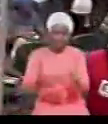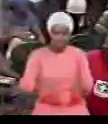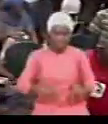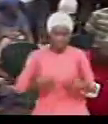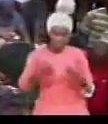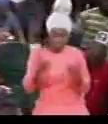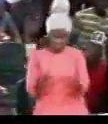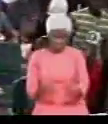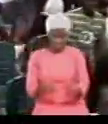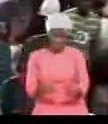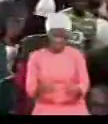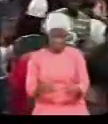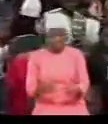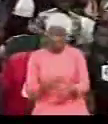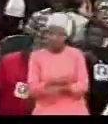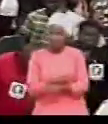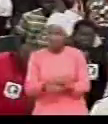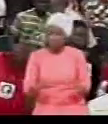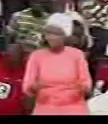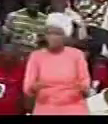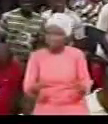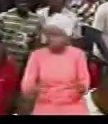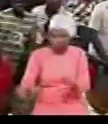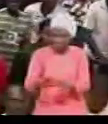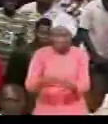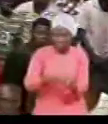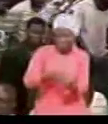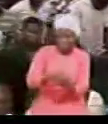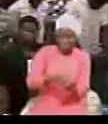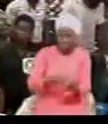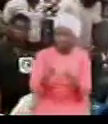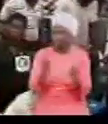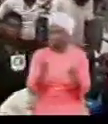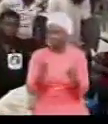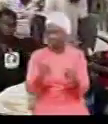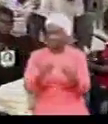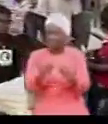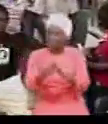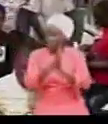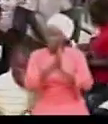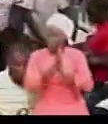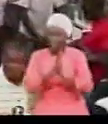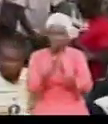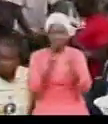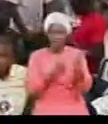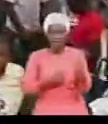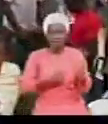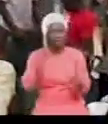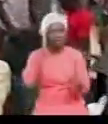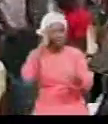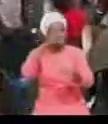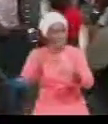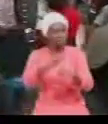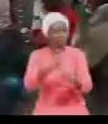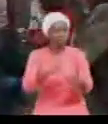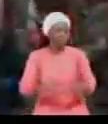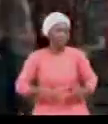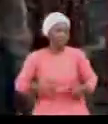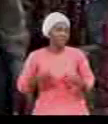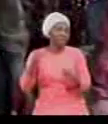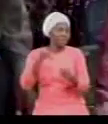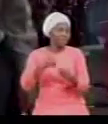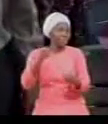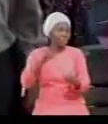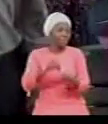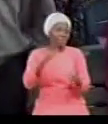life. Don't act tired. Pray, and the Lord will enrich your life more and more,